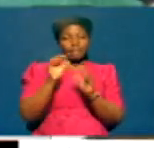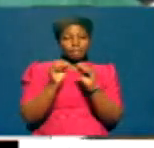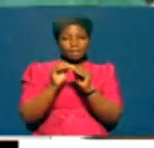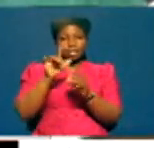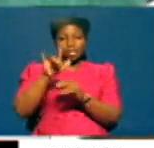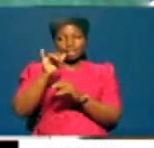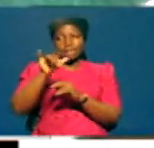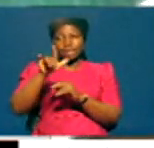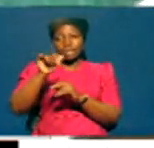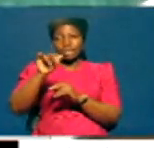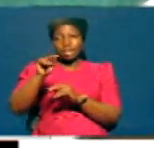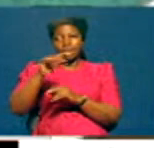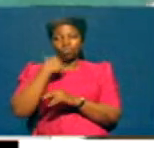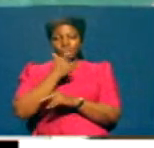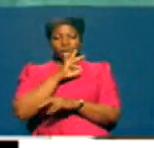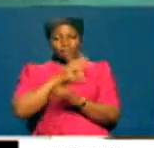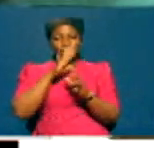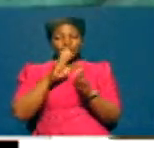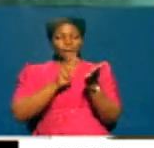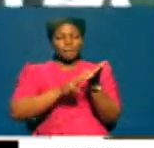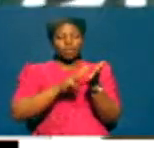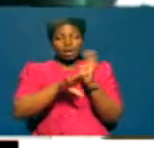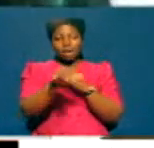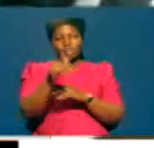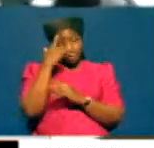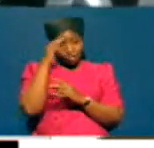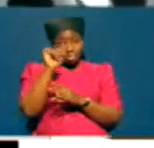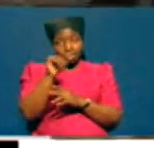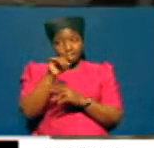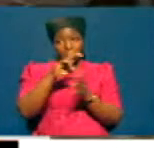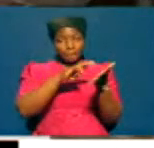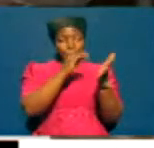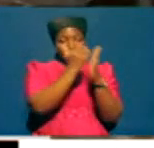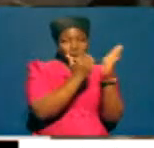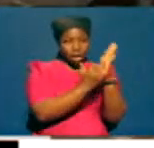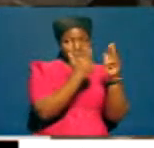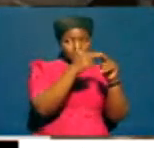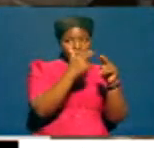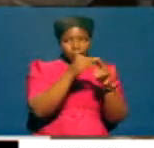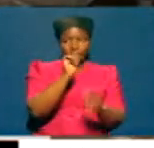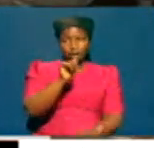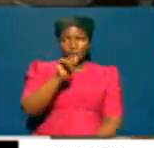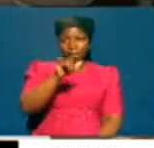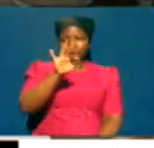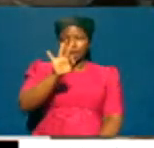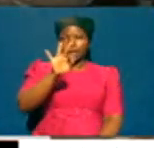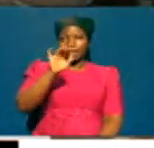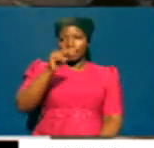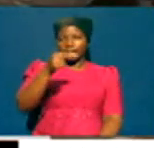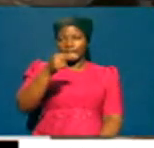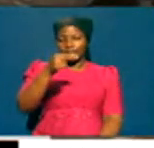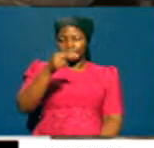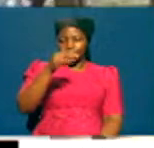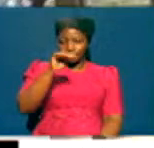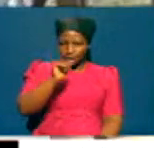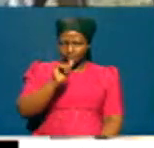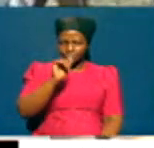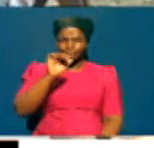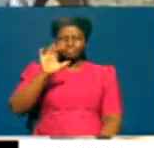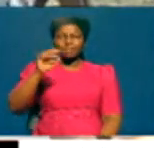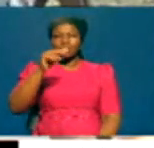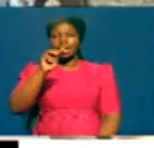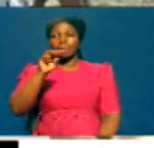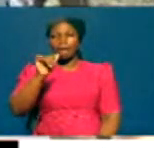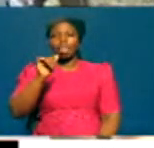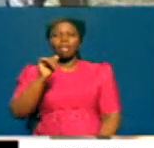Migori County of one such program called Alpha Chama, a community-based program with about 600 members that